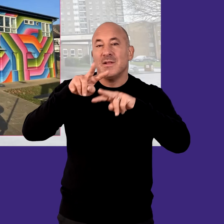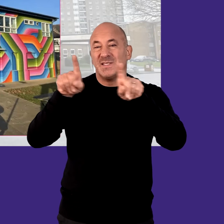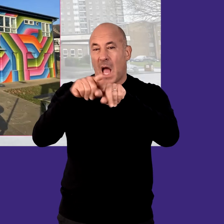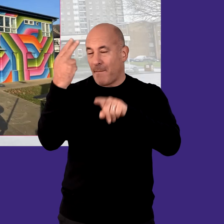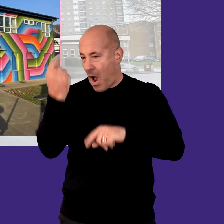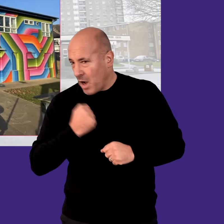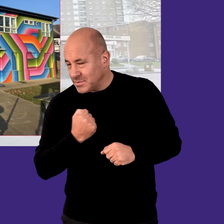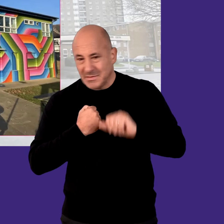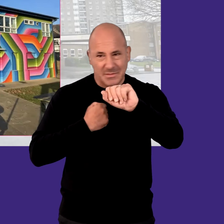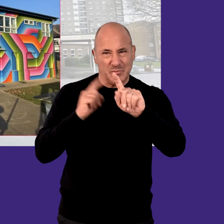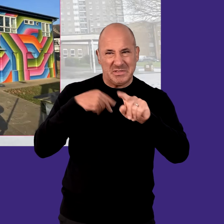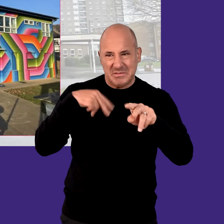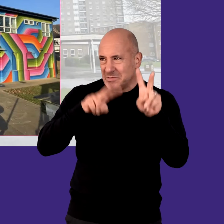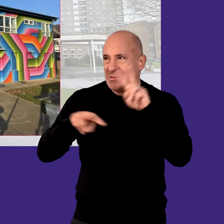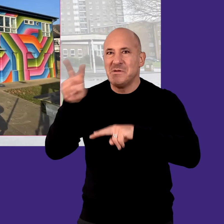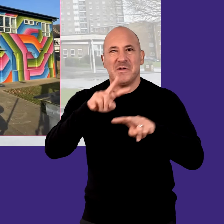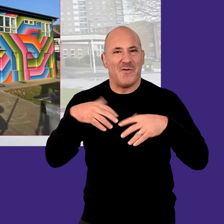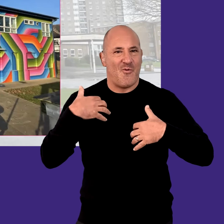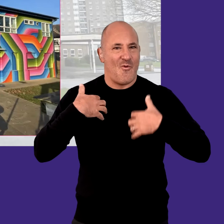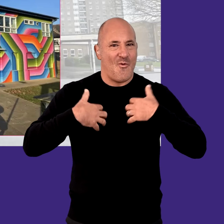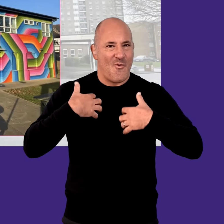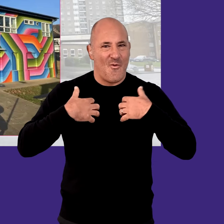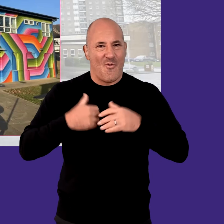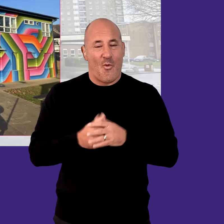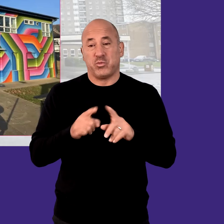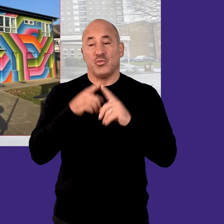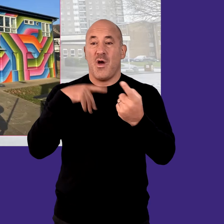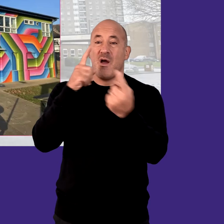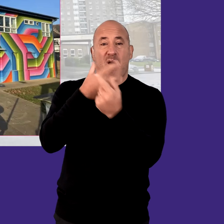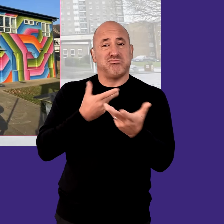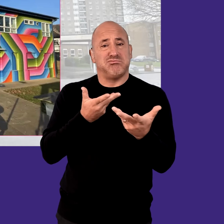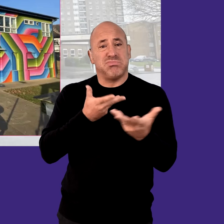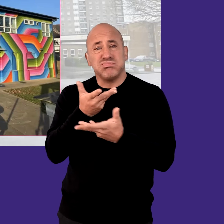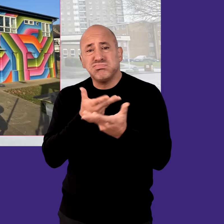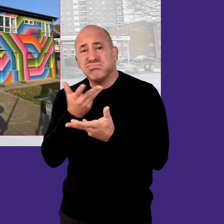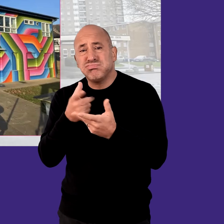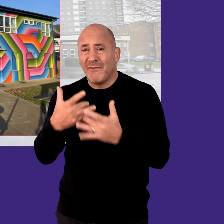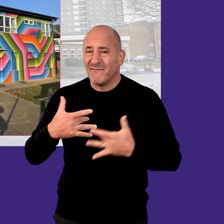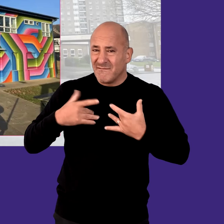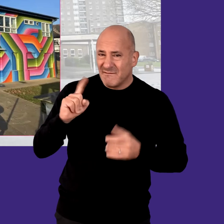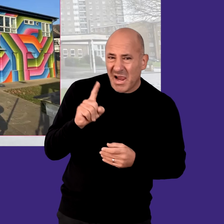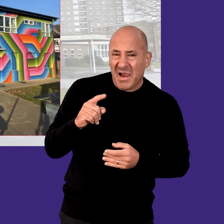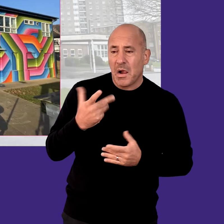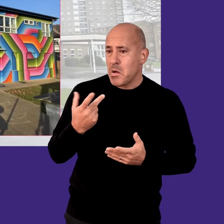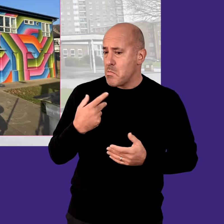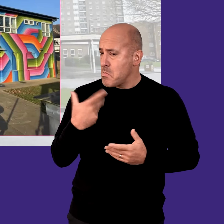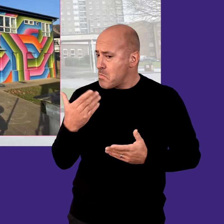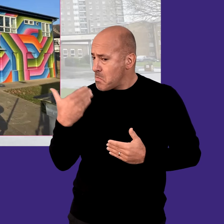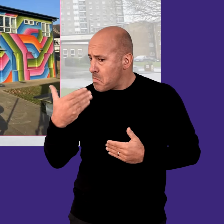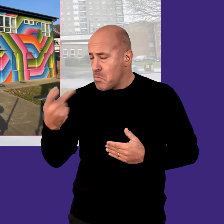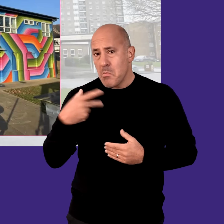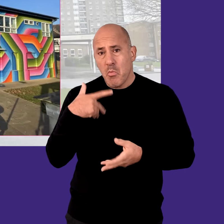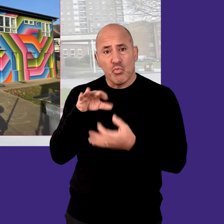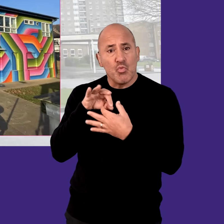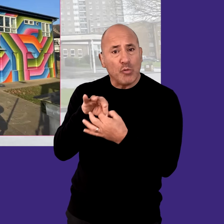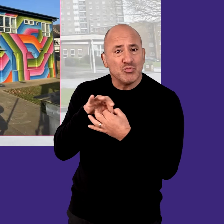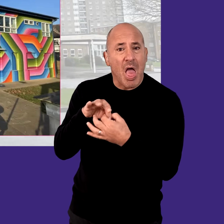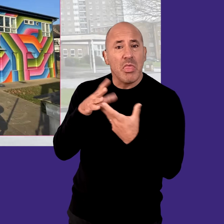I can't wait until Saturday to get into that building that's got the same art as what we've got, and just to have a chat with them